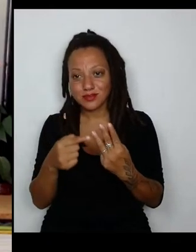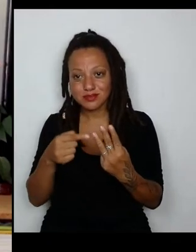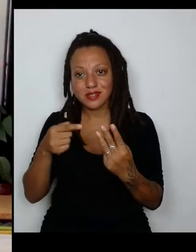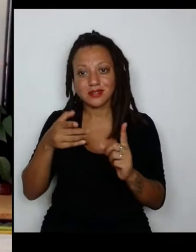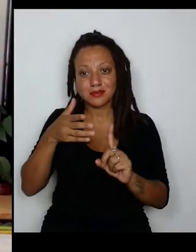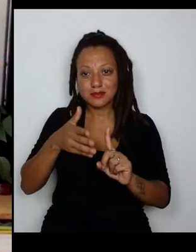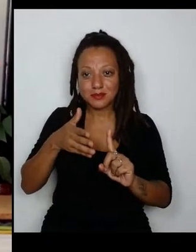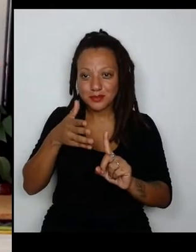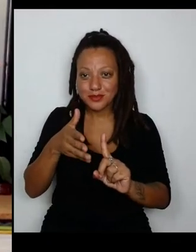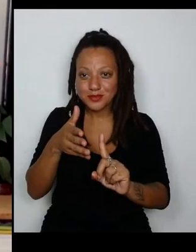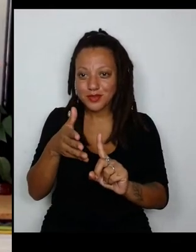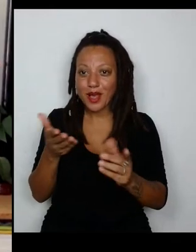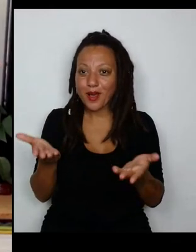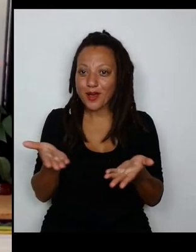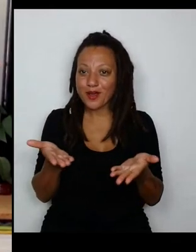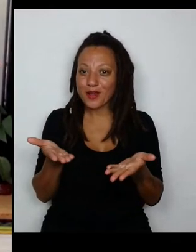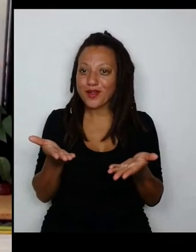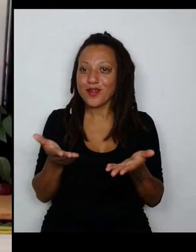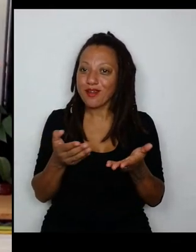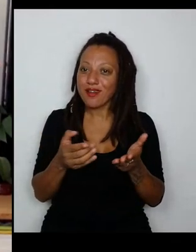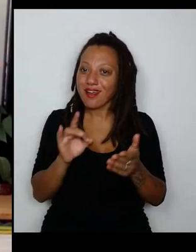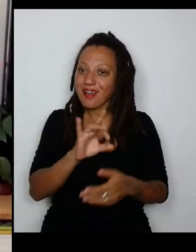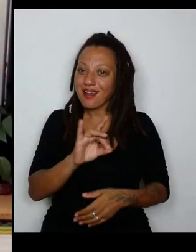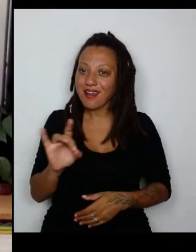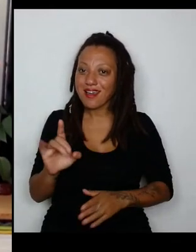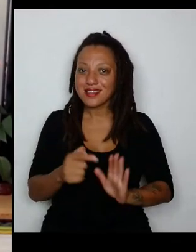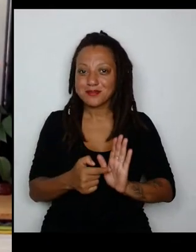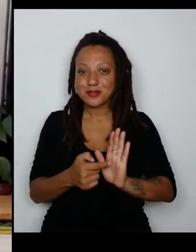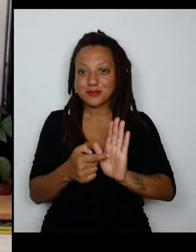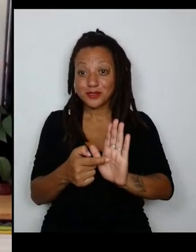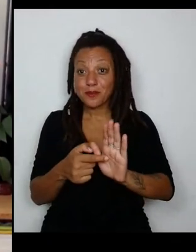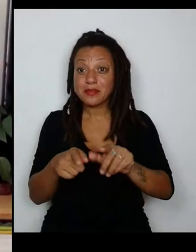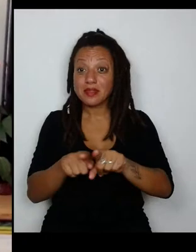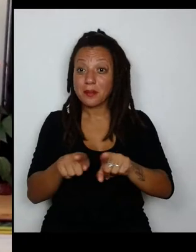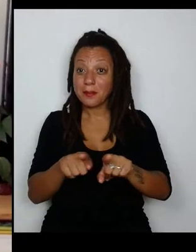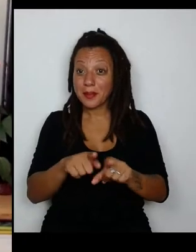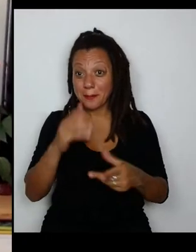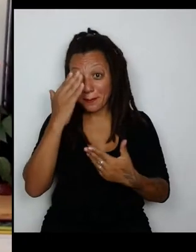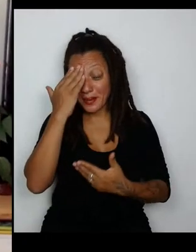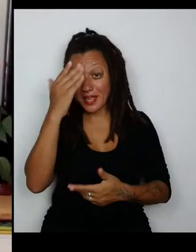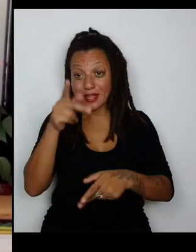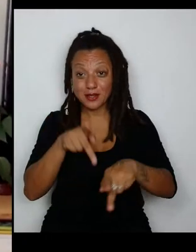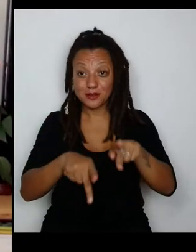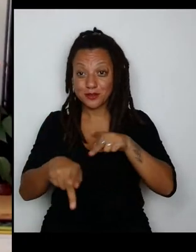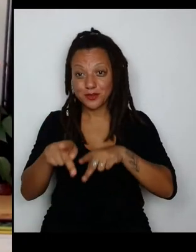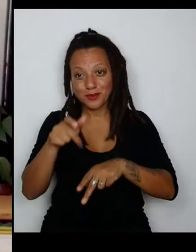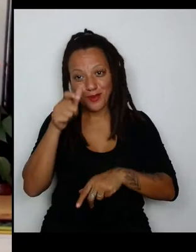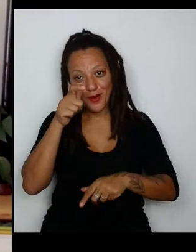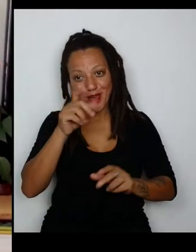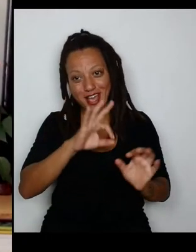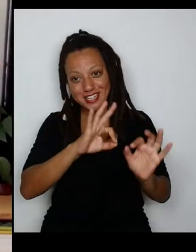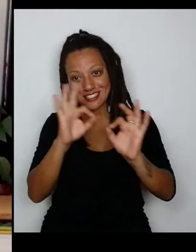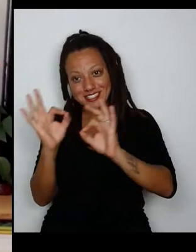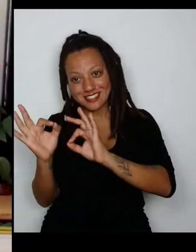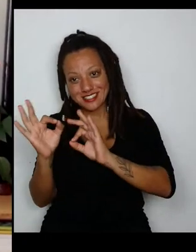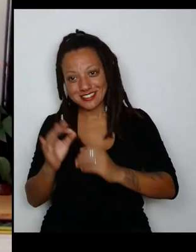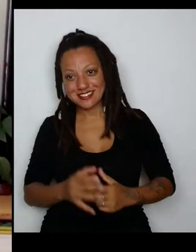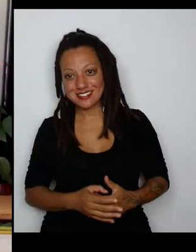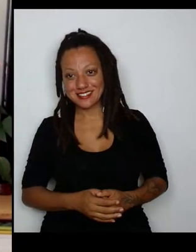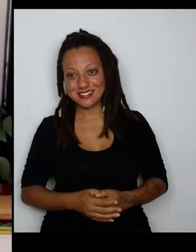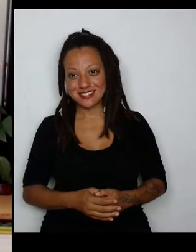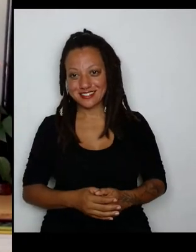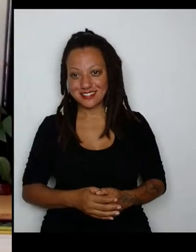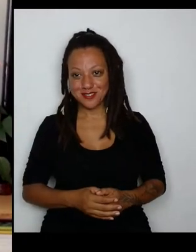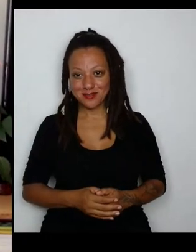eisenmann norma browde and abigails thank you very much for your presentations and thank you to the audience for joining us thank you very